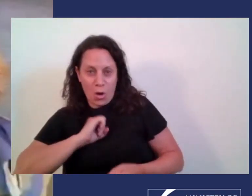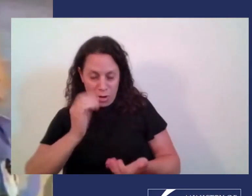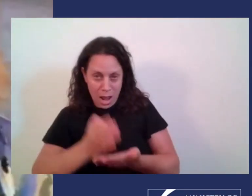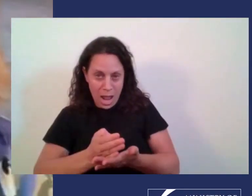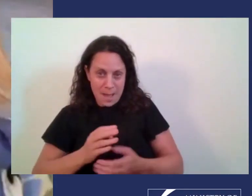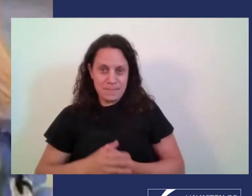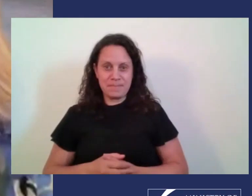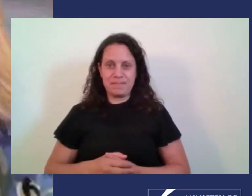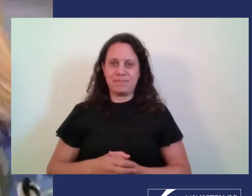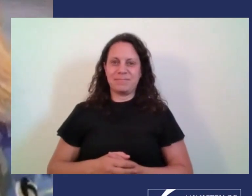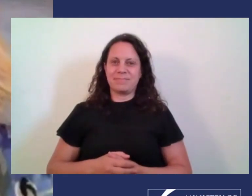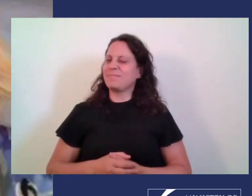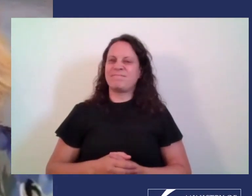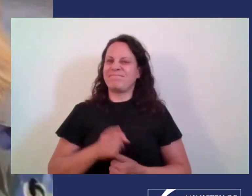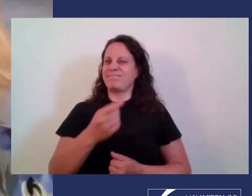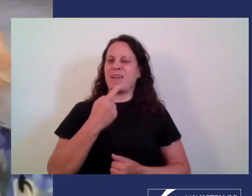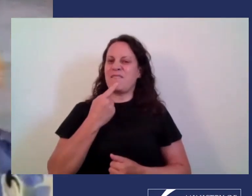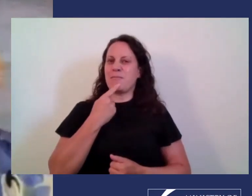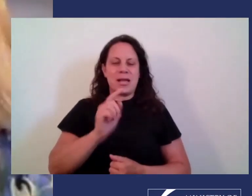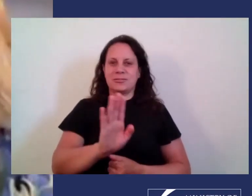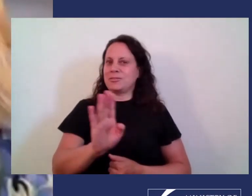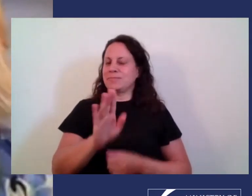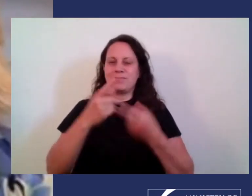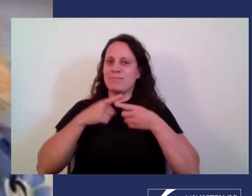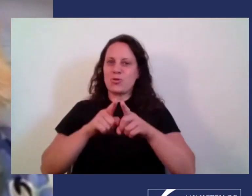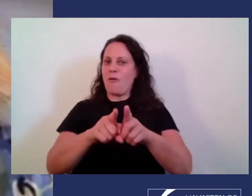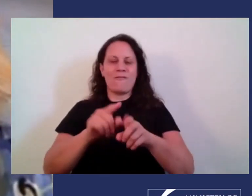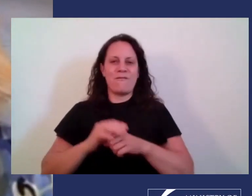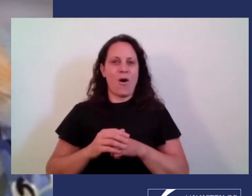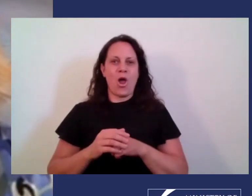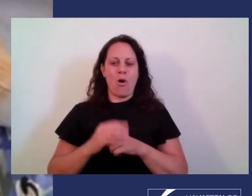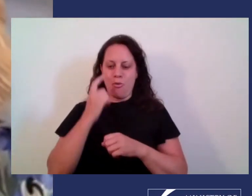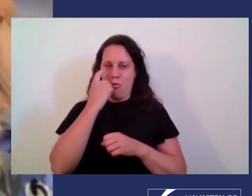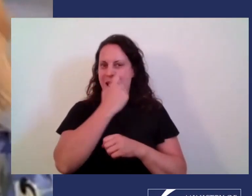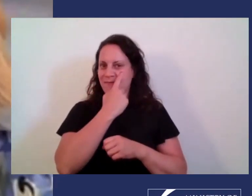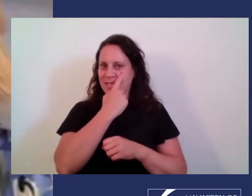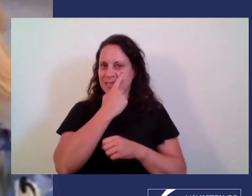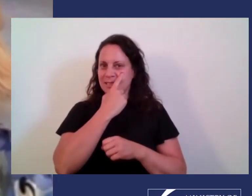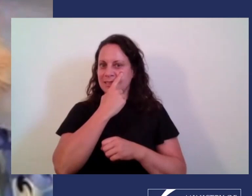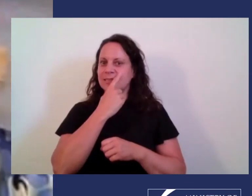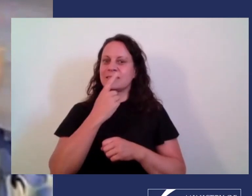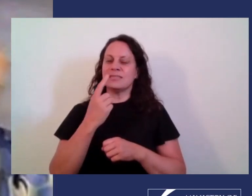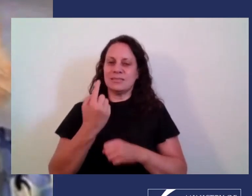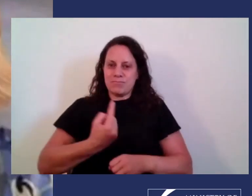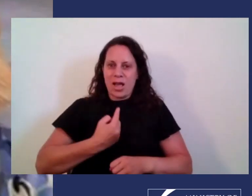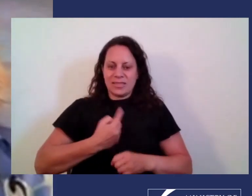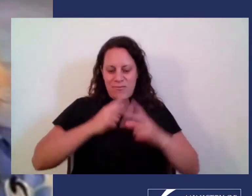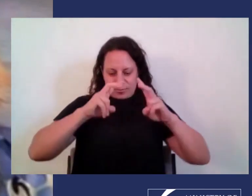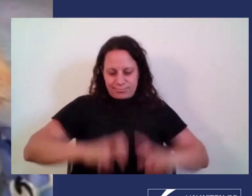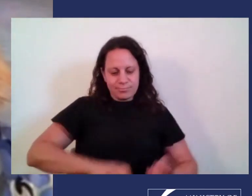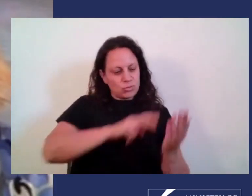That is not consistent with the information and evidence that I've been reading and that we've